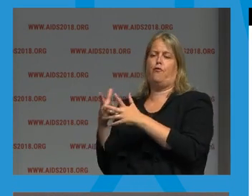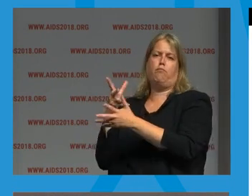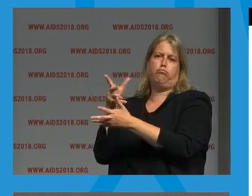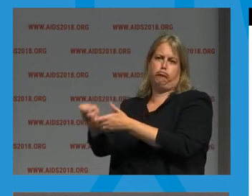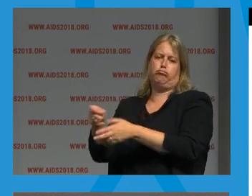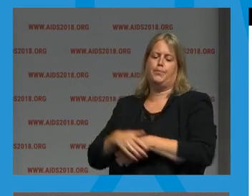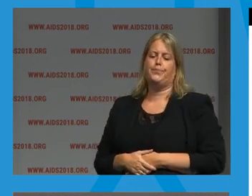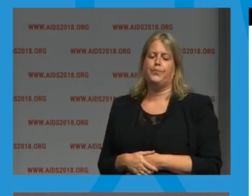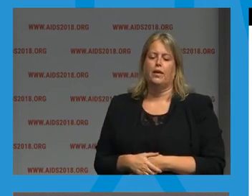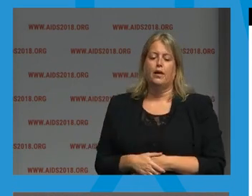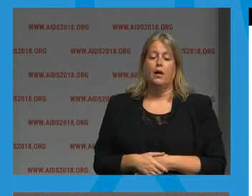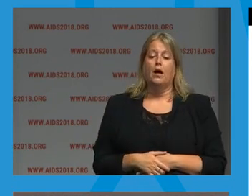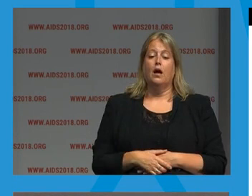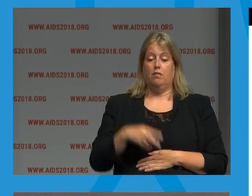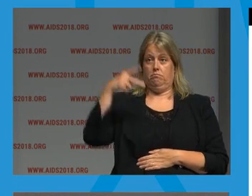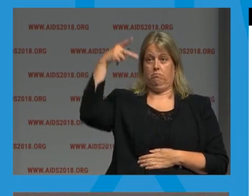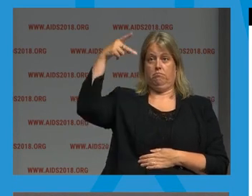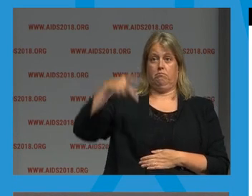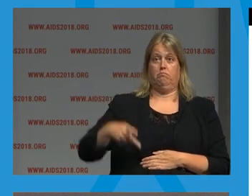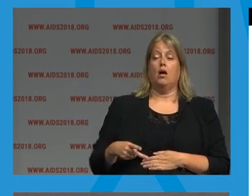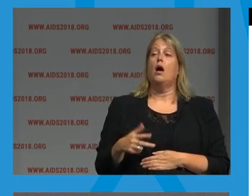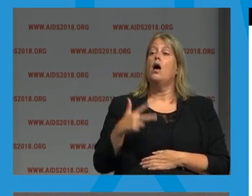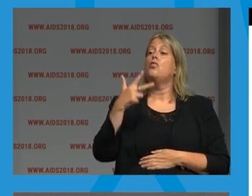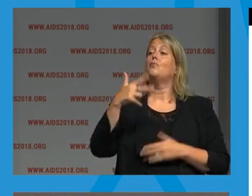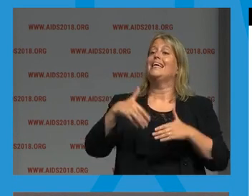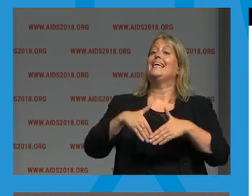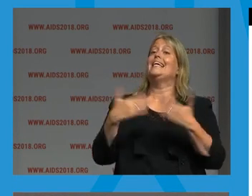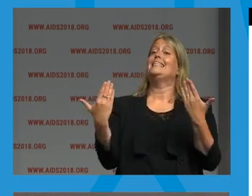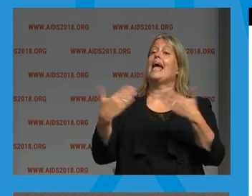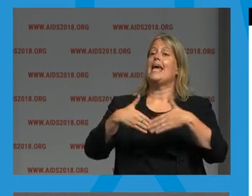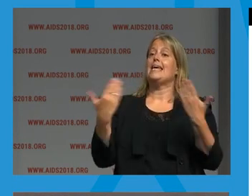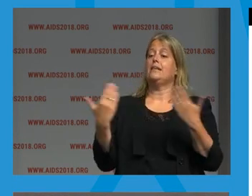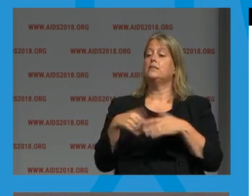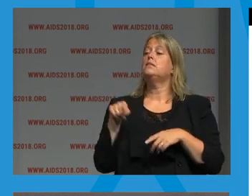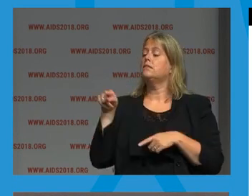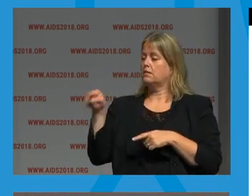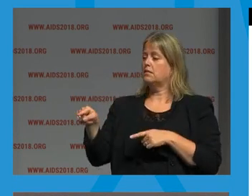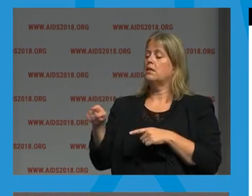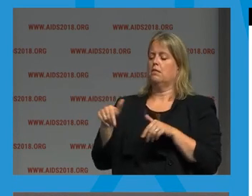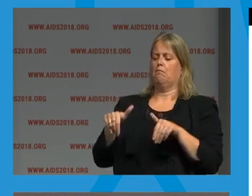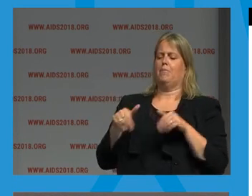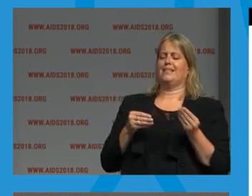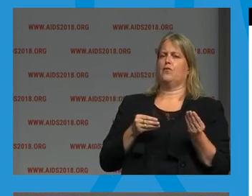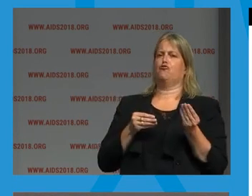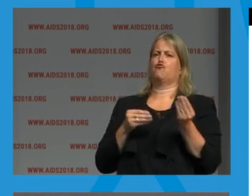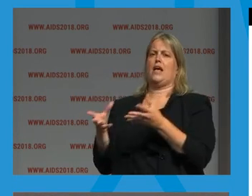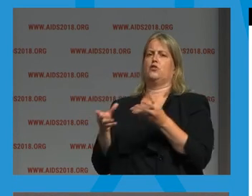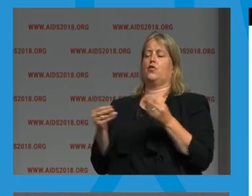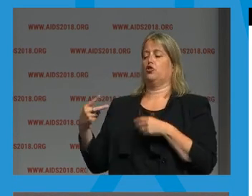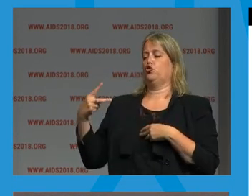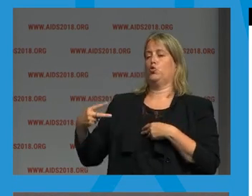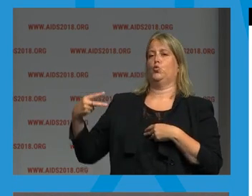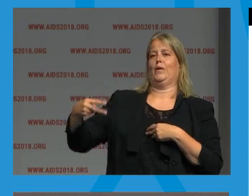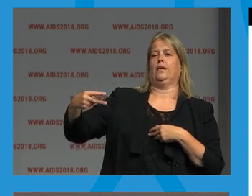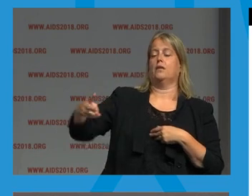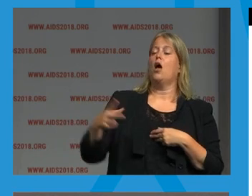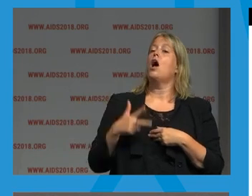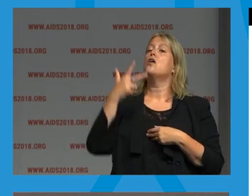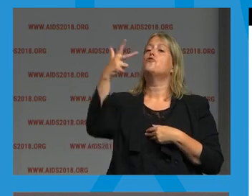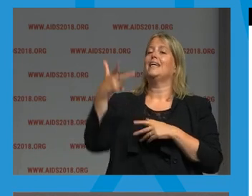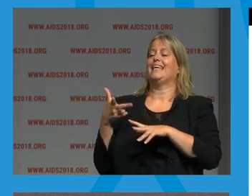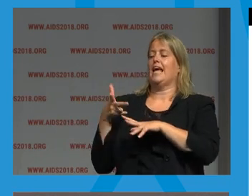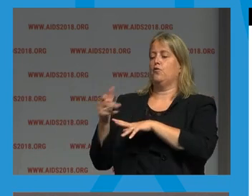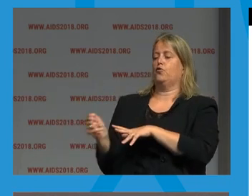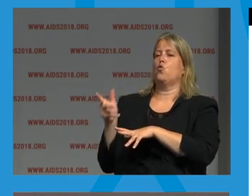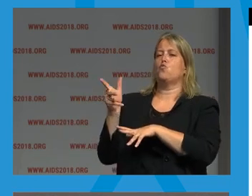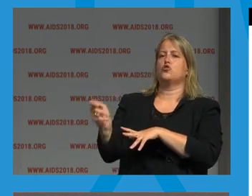intravenously. Within 3 days of infection, they passively transferred over 2 weeks 3 infusions of